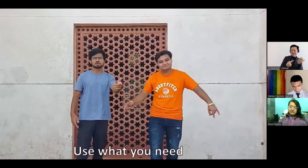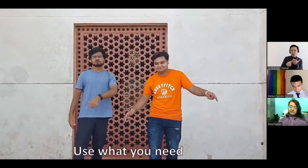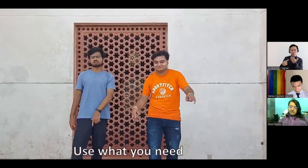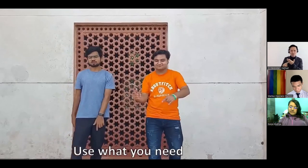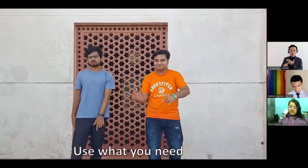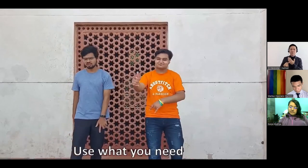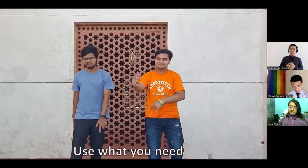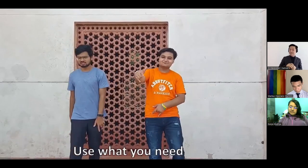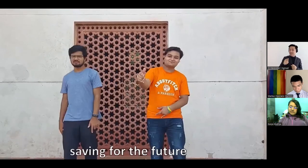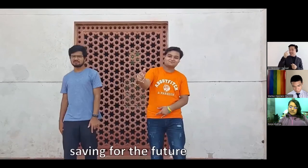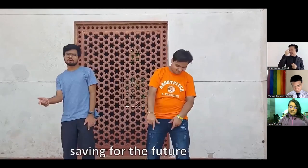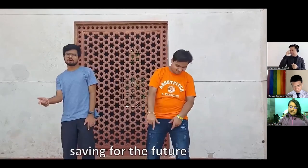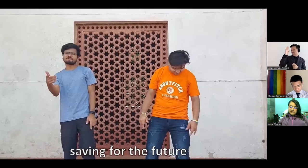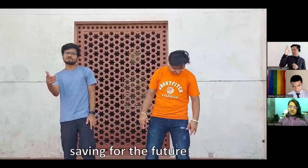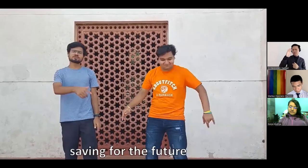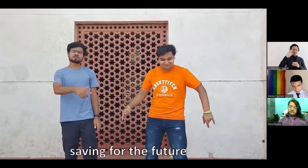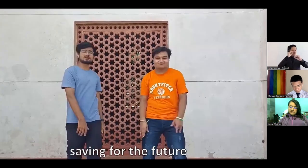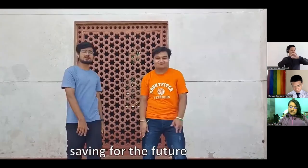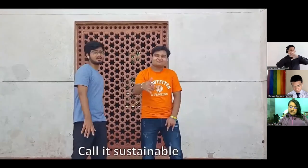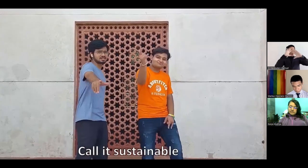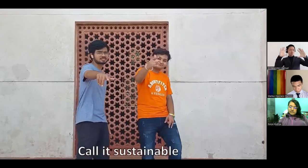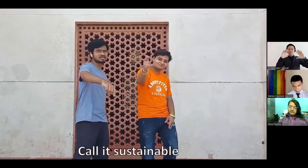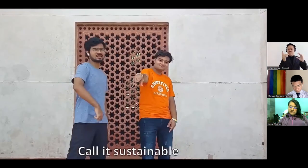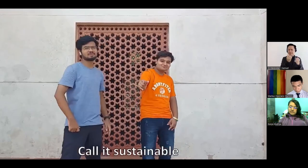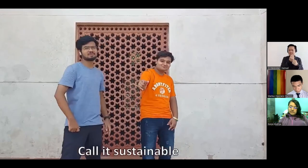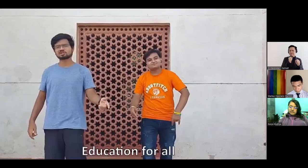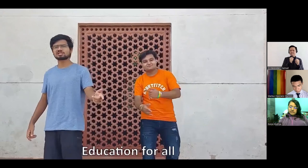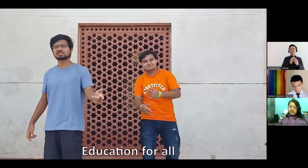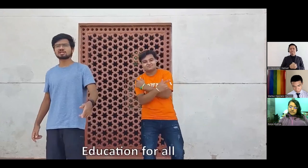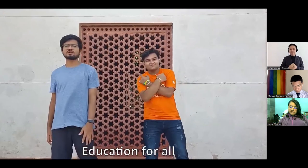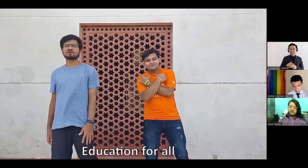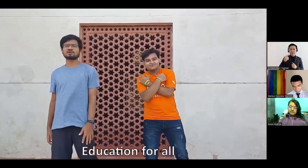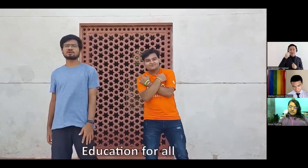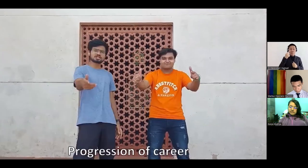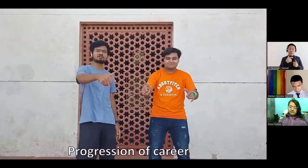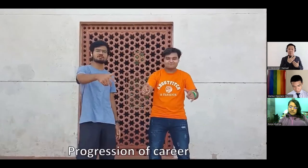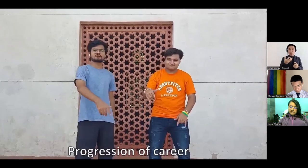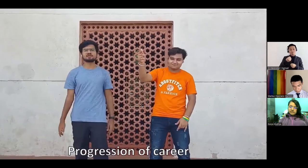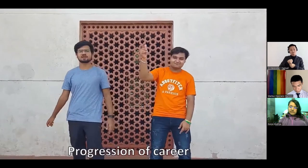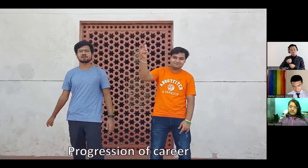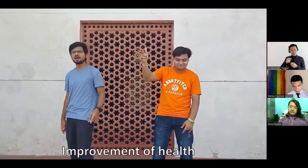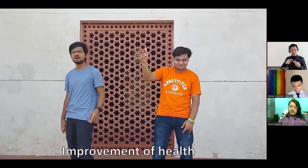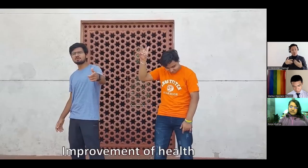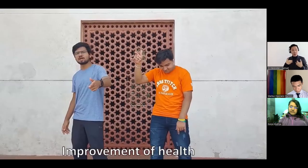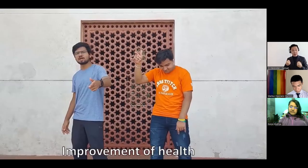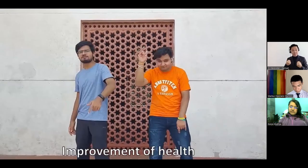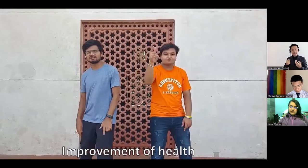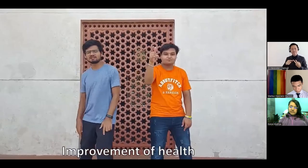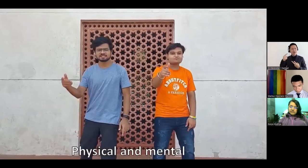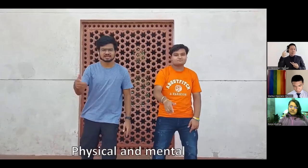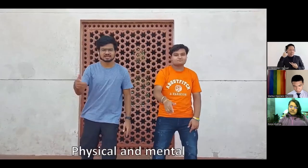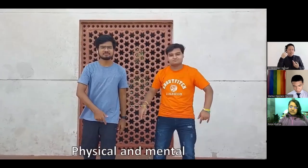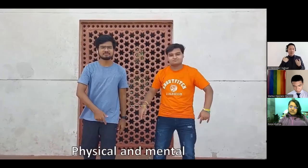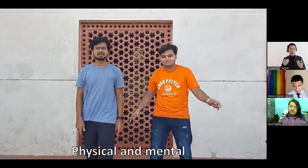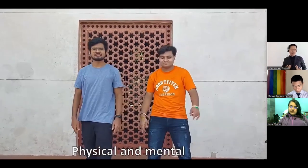for the future, call it sustainable. Education for all, progression of career, improvement of health, physical and mental. Power to